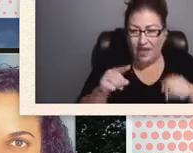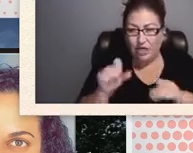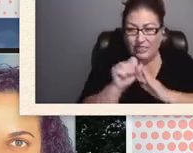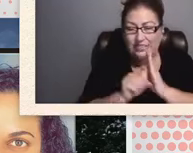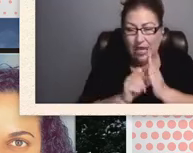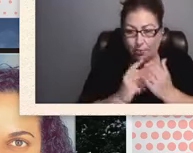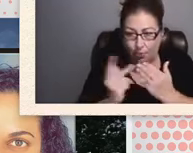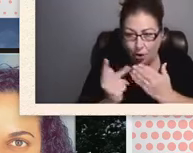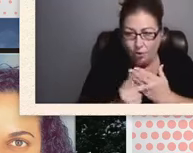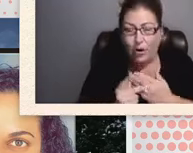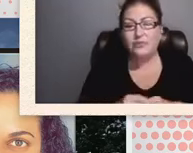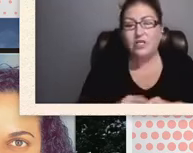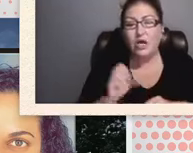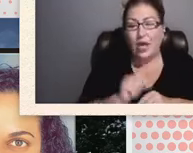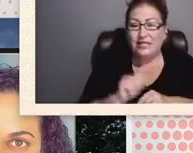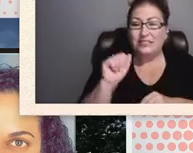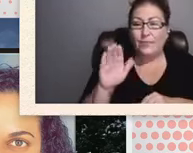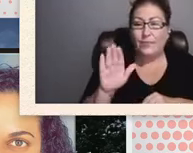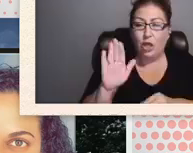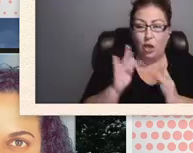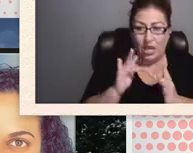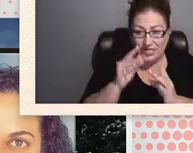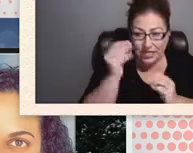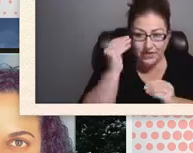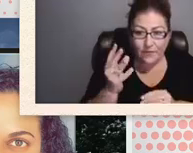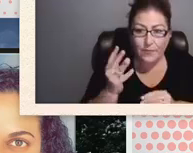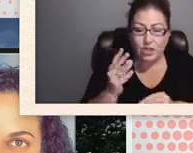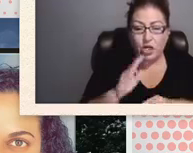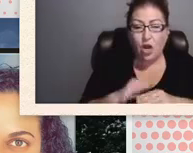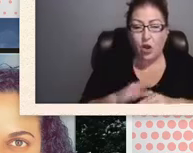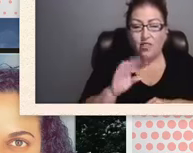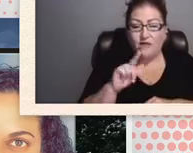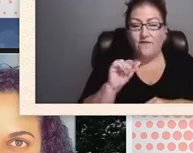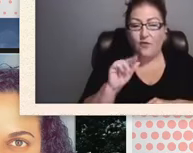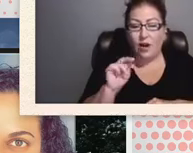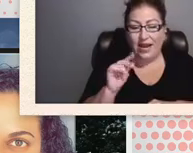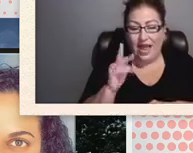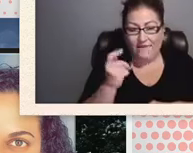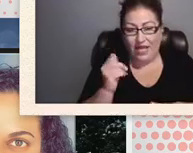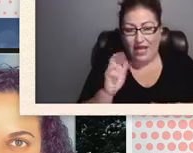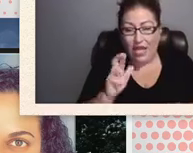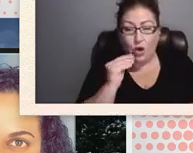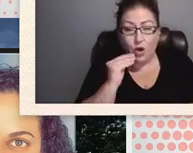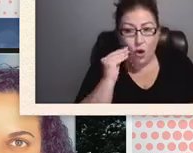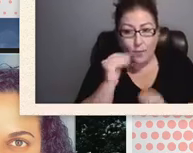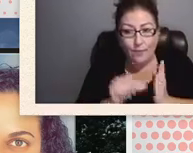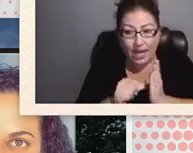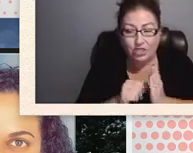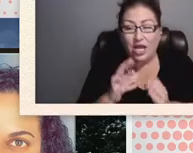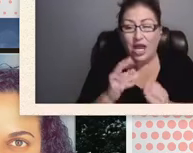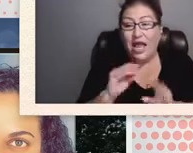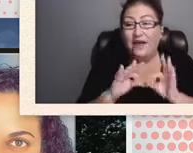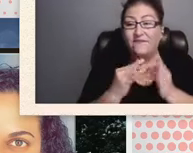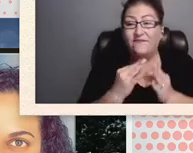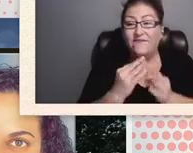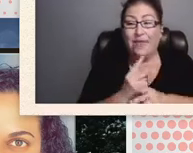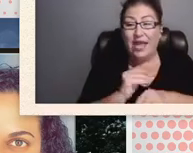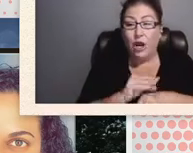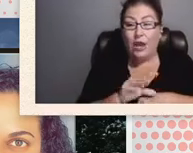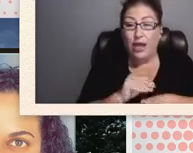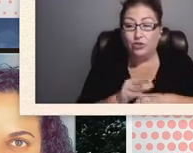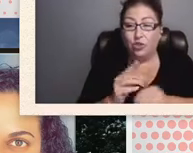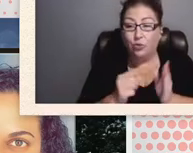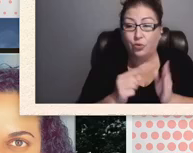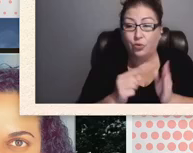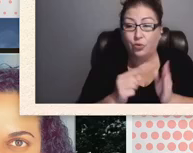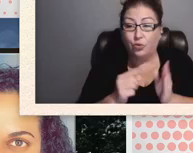can submit your contact information on the Florida Navigator homepage, and a former Family Care Council representative from your